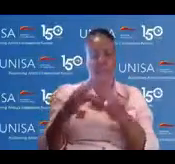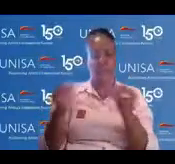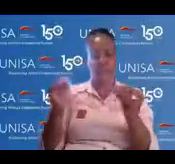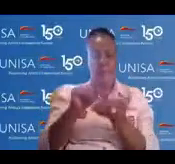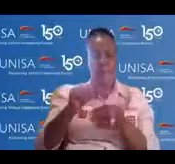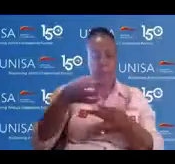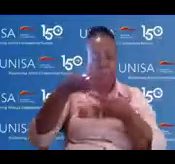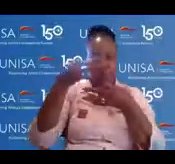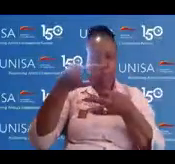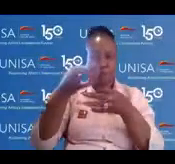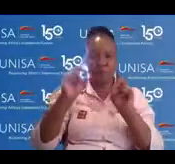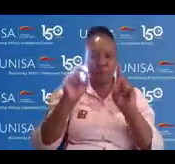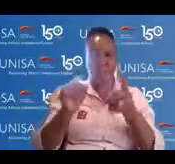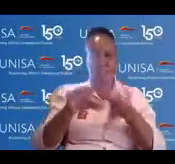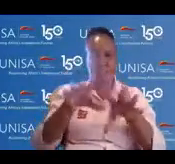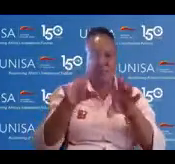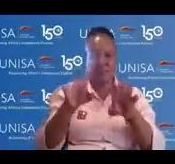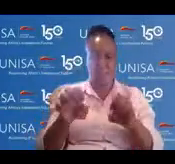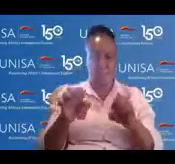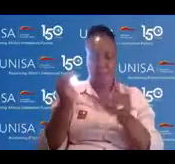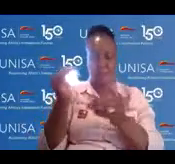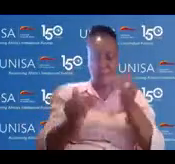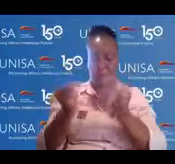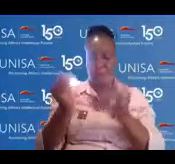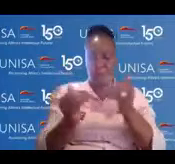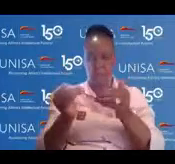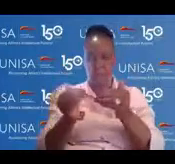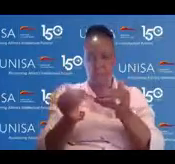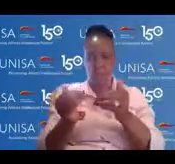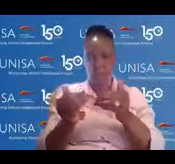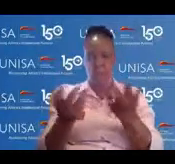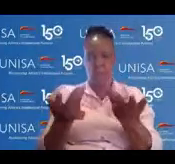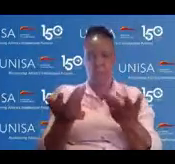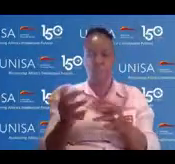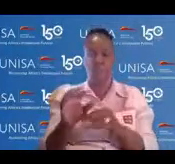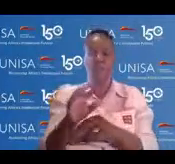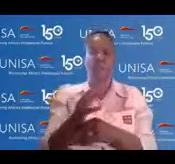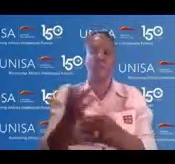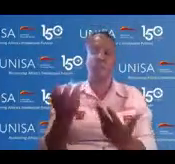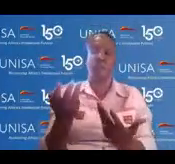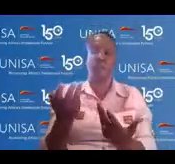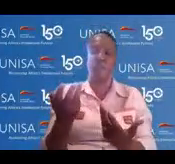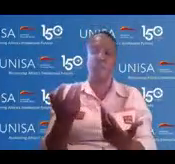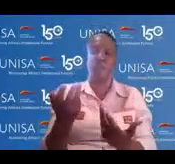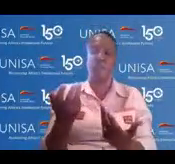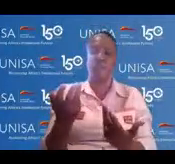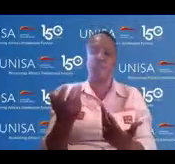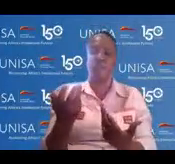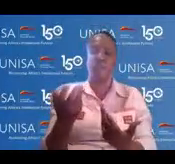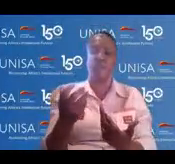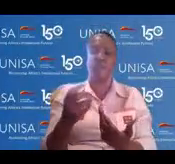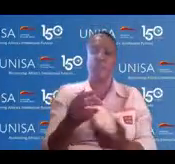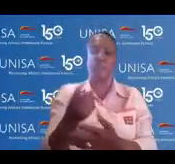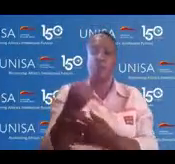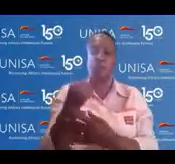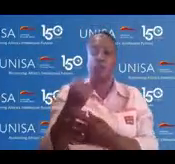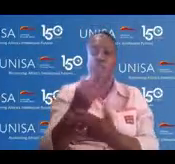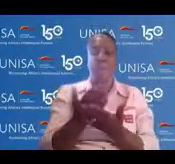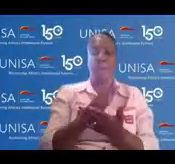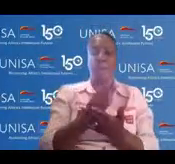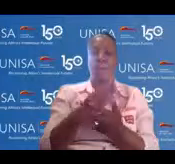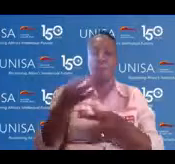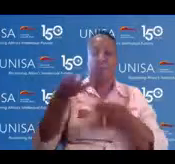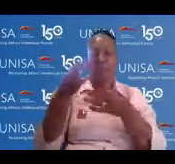special examination arrangement? Then there's a 2-page form, which is called special